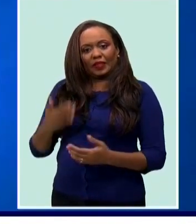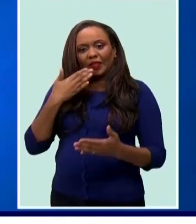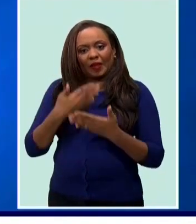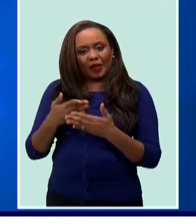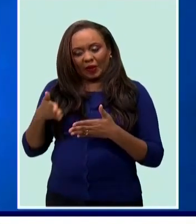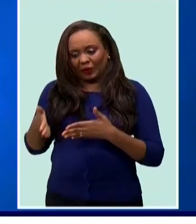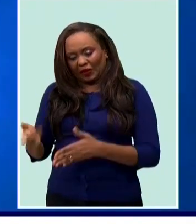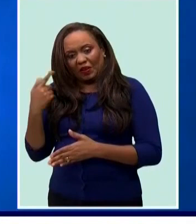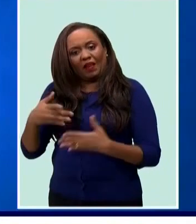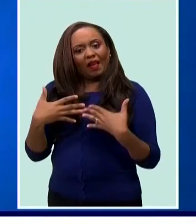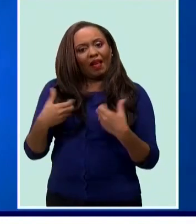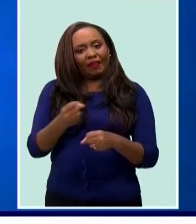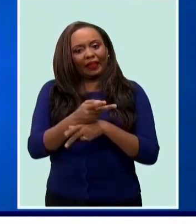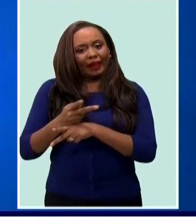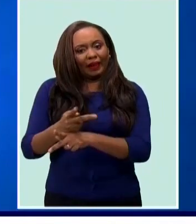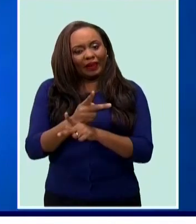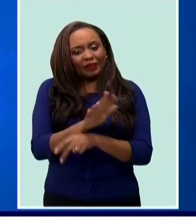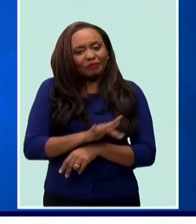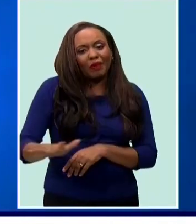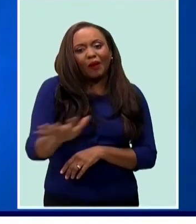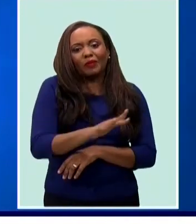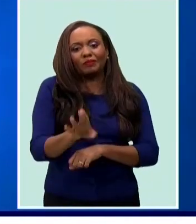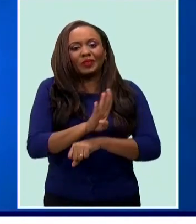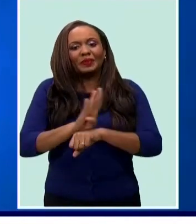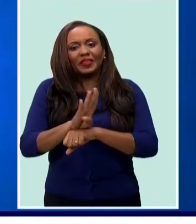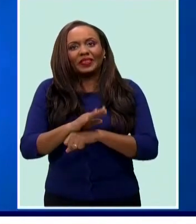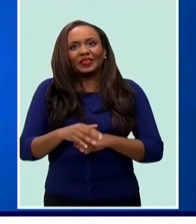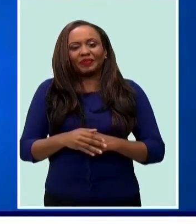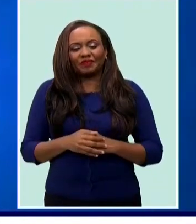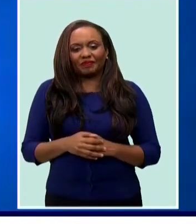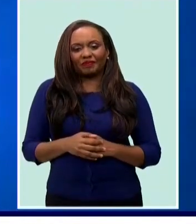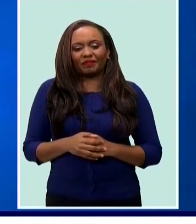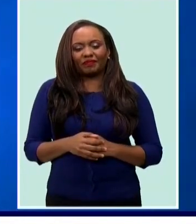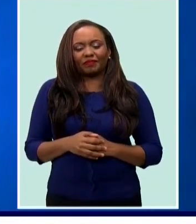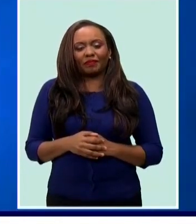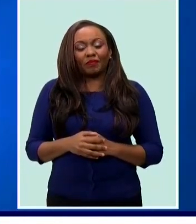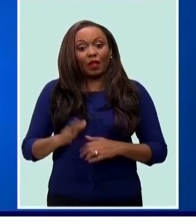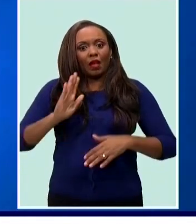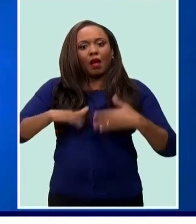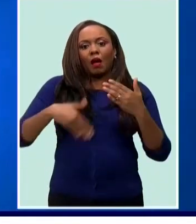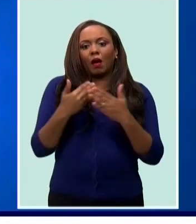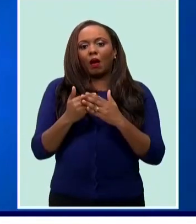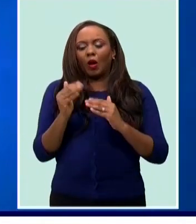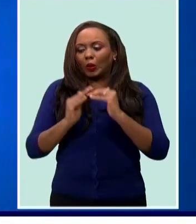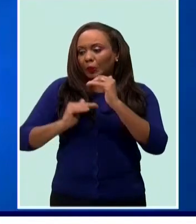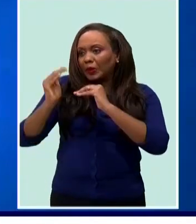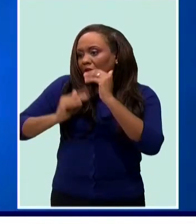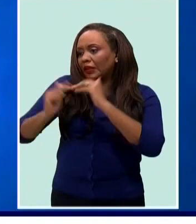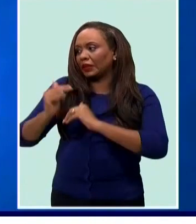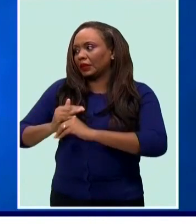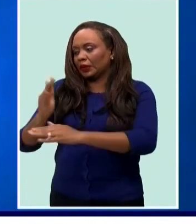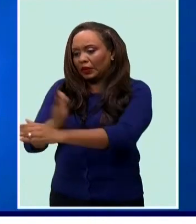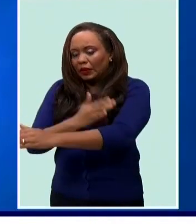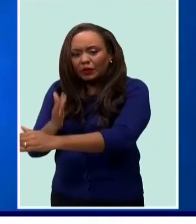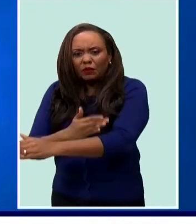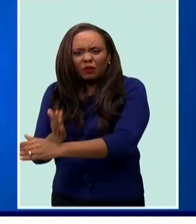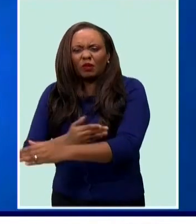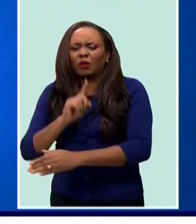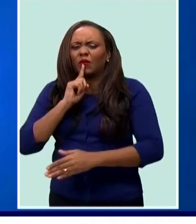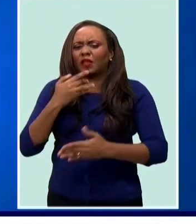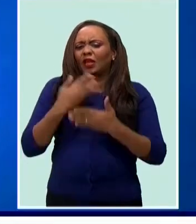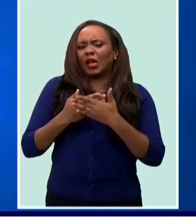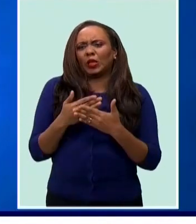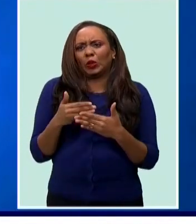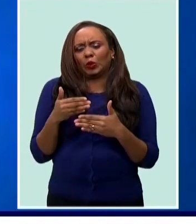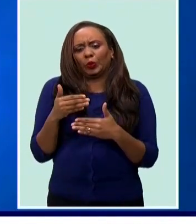for healthcare in Barbados. Every building, every area that we've been able to refurbish or to modernize is a step